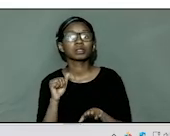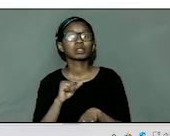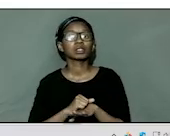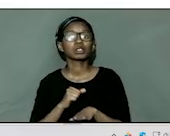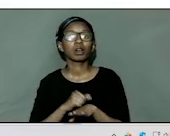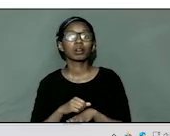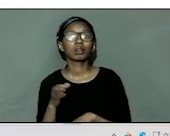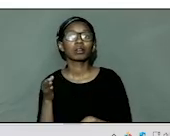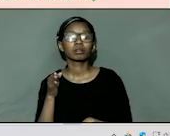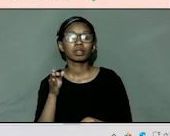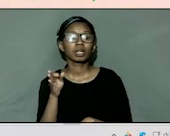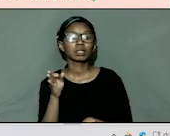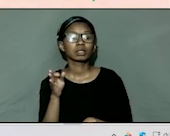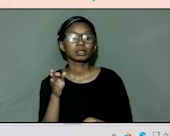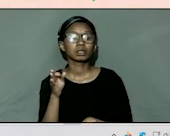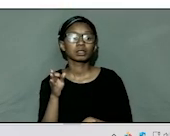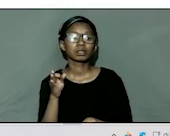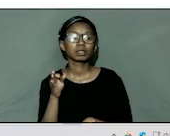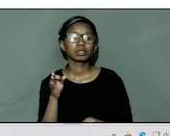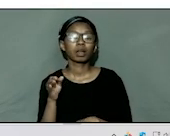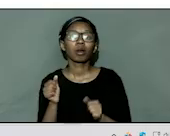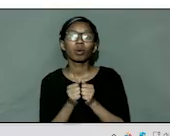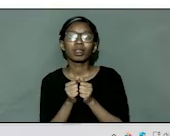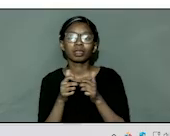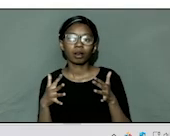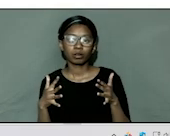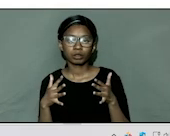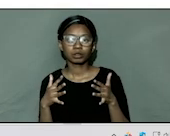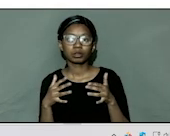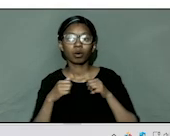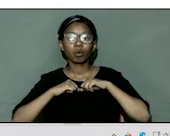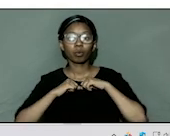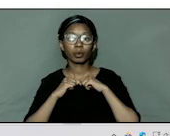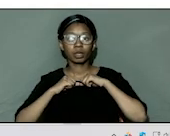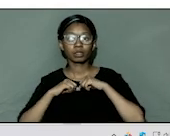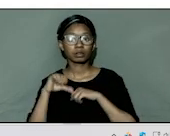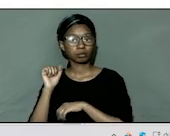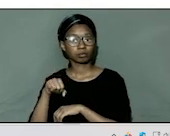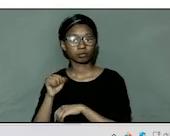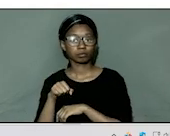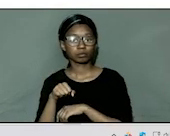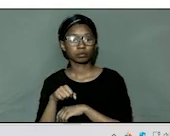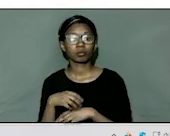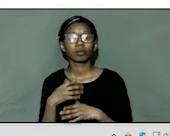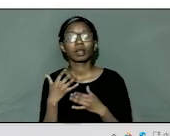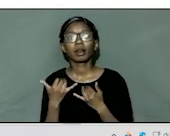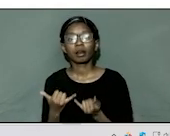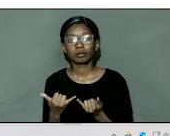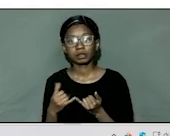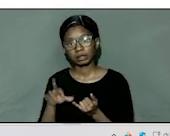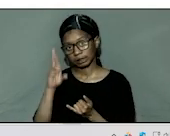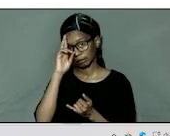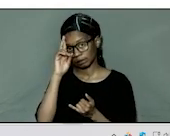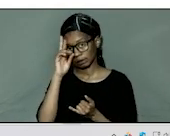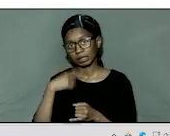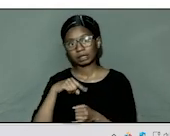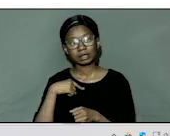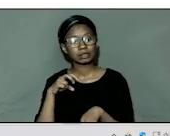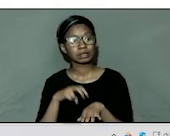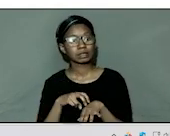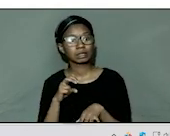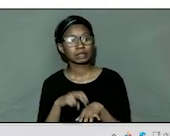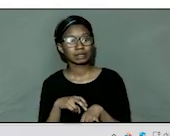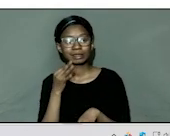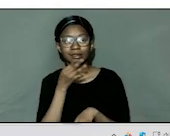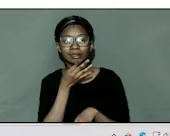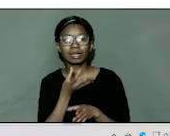stoneflies without wings. Again. So now, remember, we must state there is a great